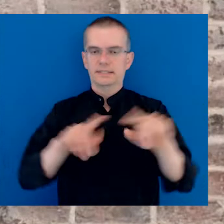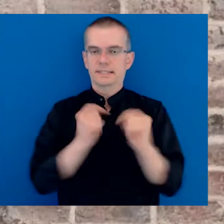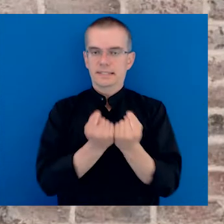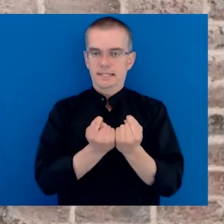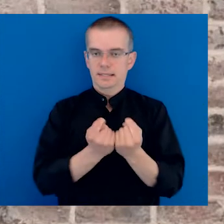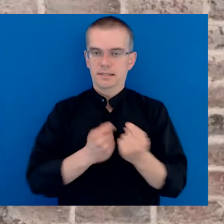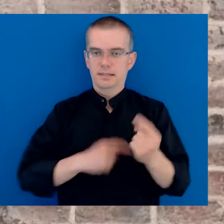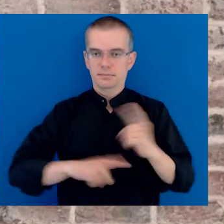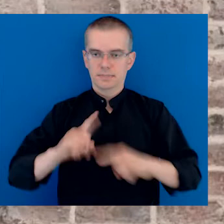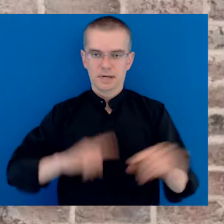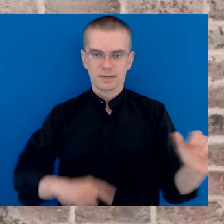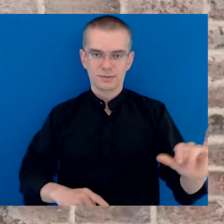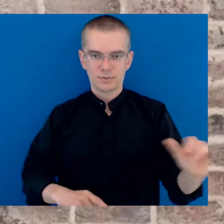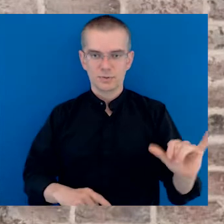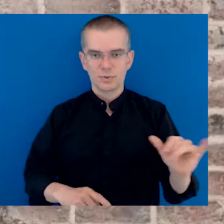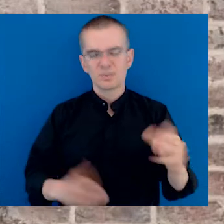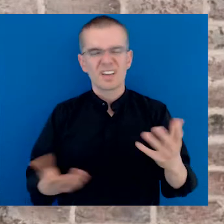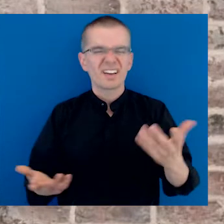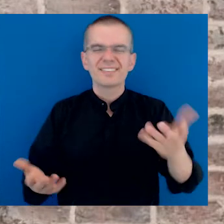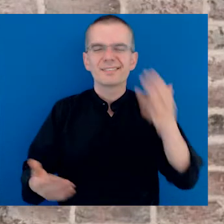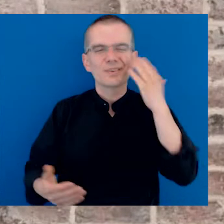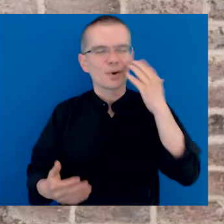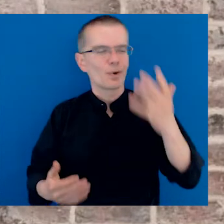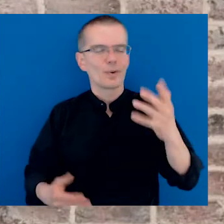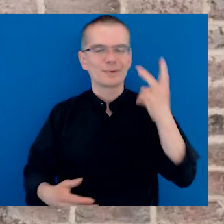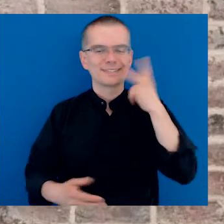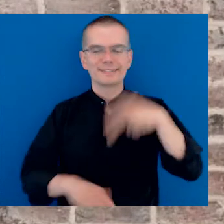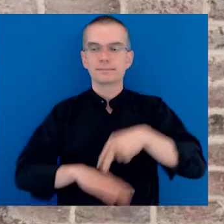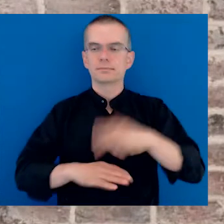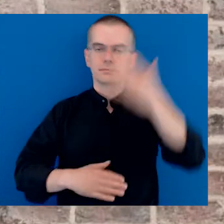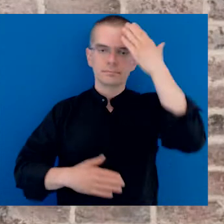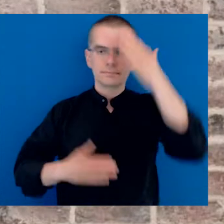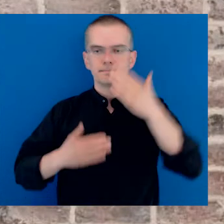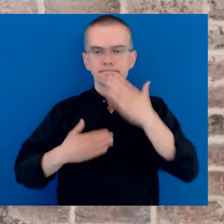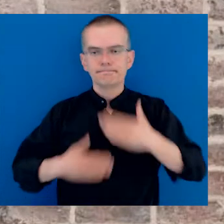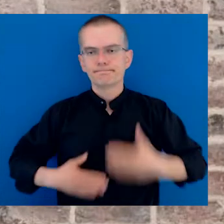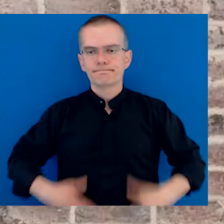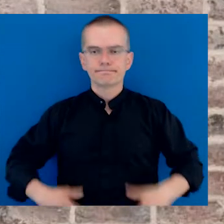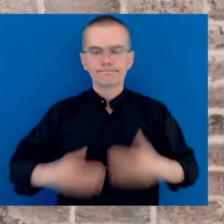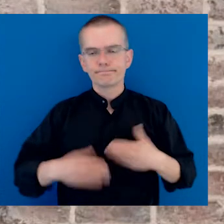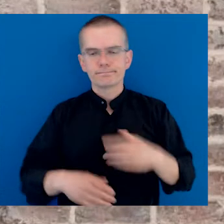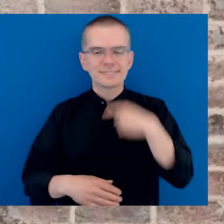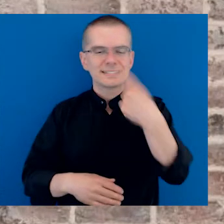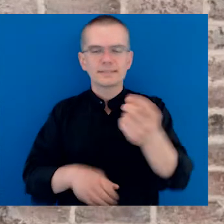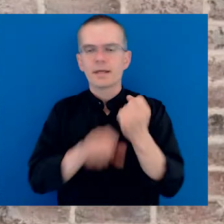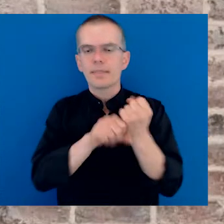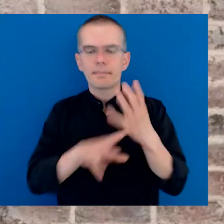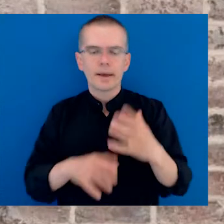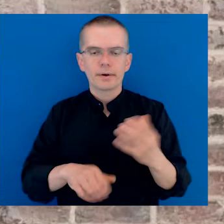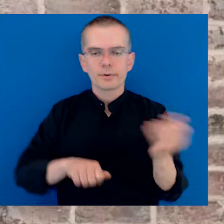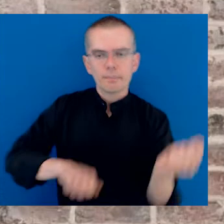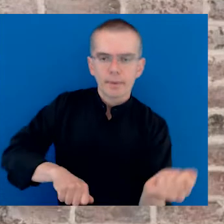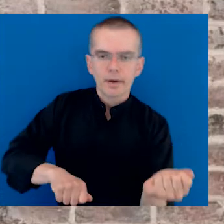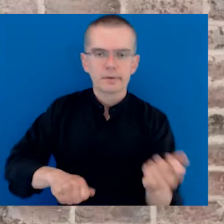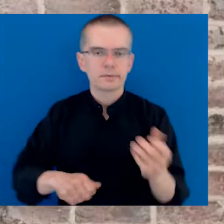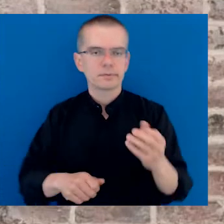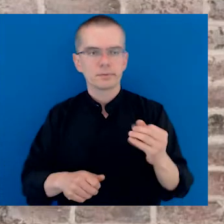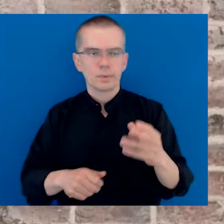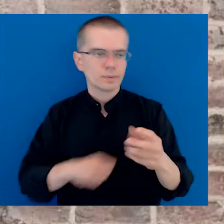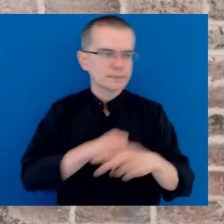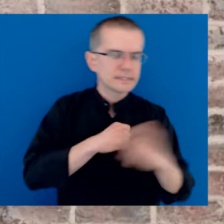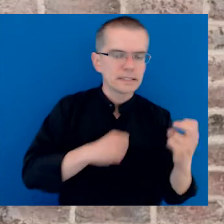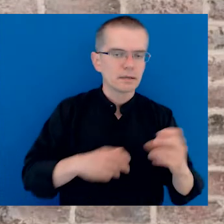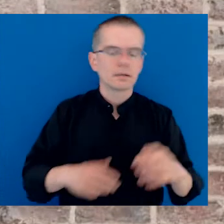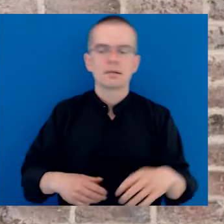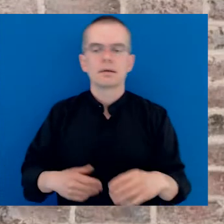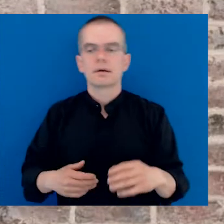signs, which is very common now. You see the third base coach, doing all this stuff to tell the batter whether to bunt or tell the runner whether to steal.